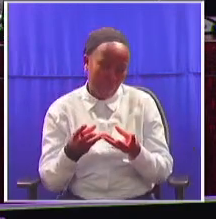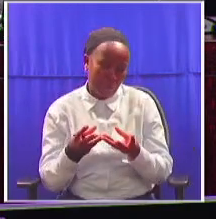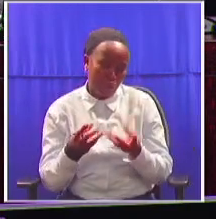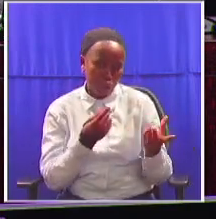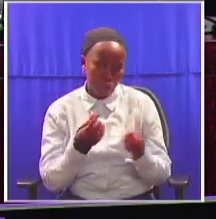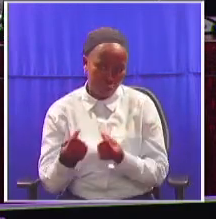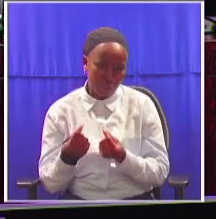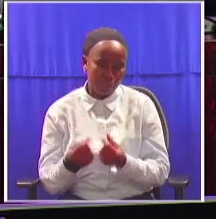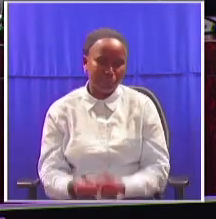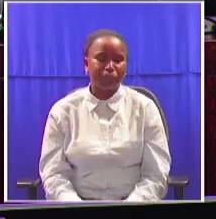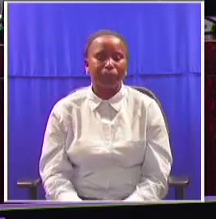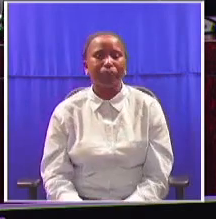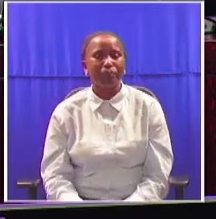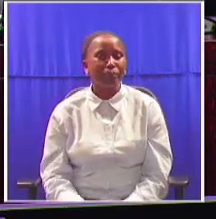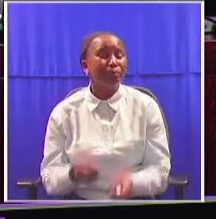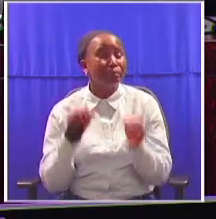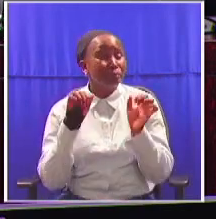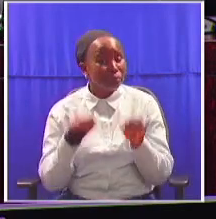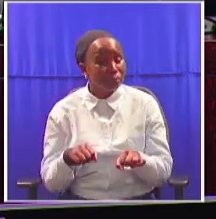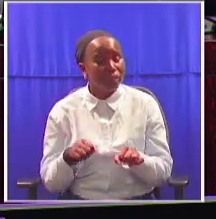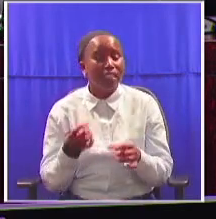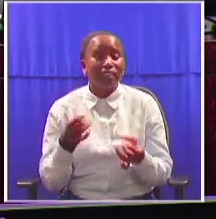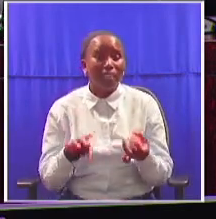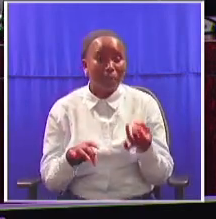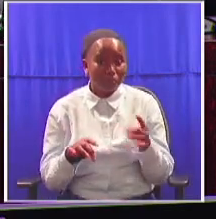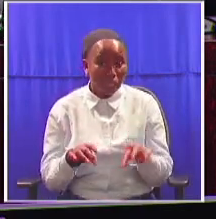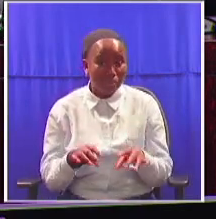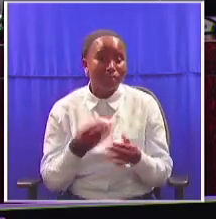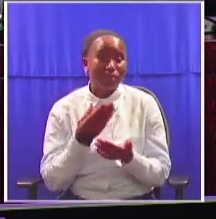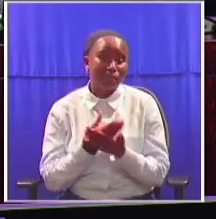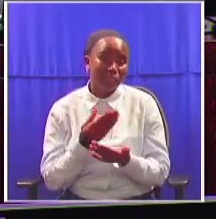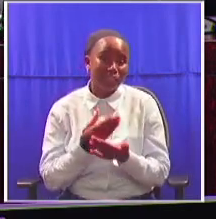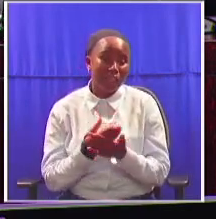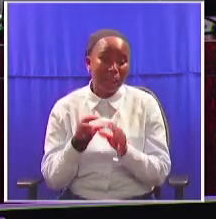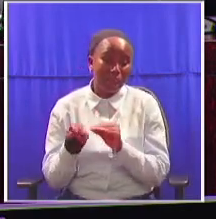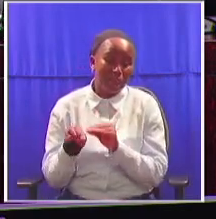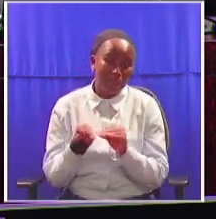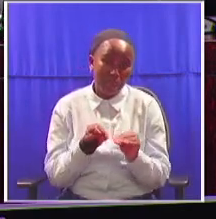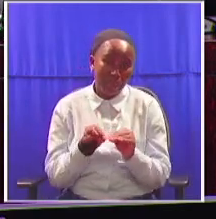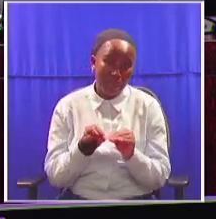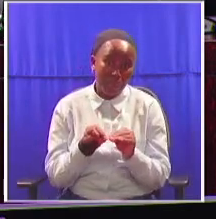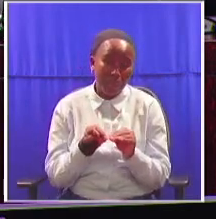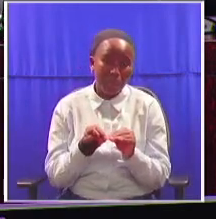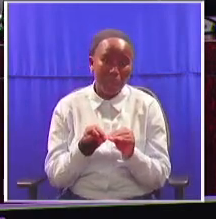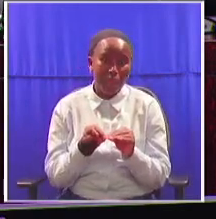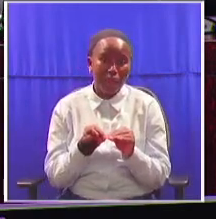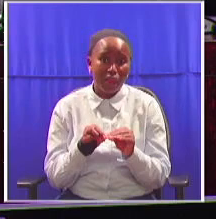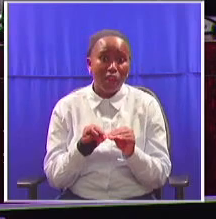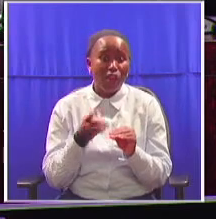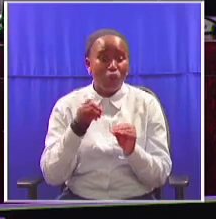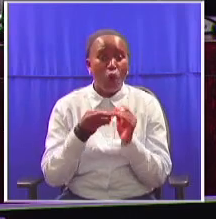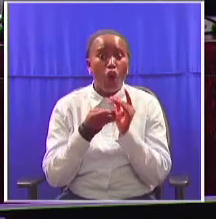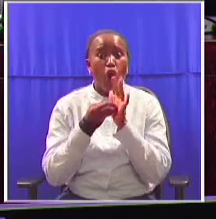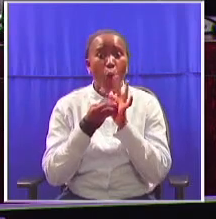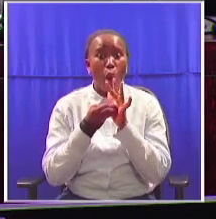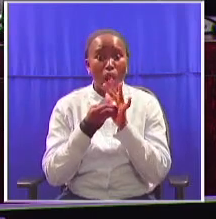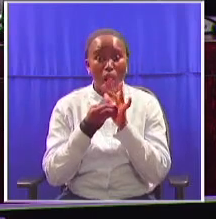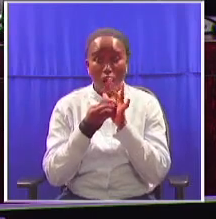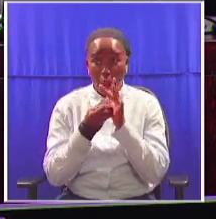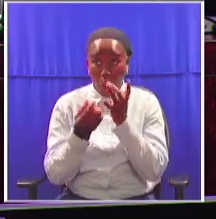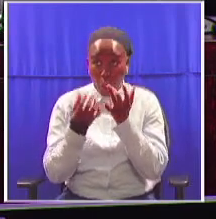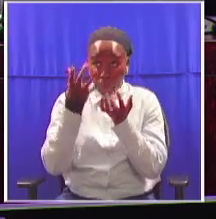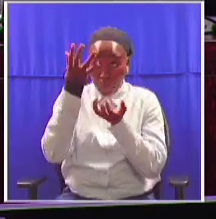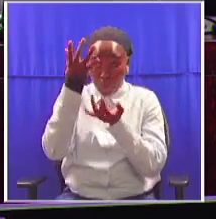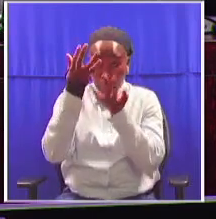Where it may be necessary to delay the decommissioning of coal-fired power stations